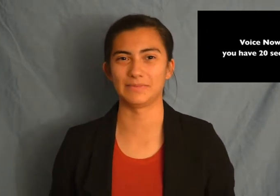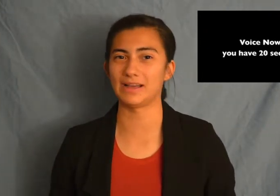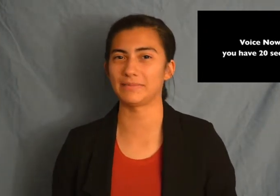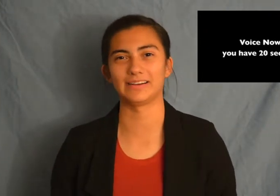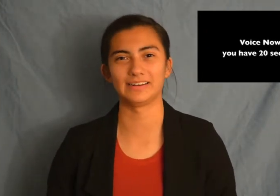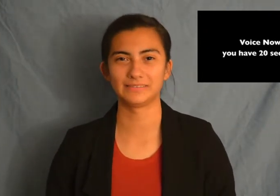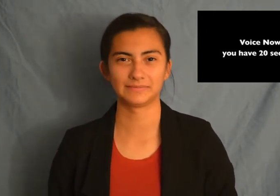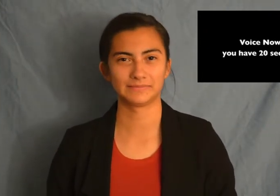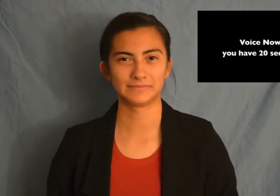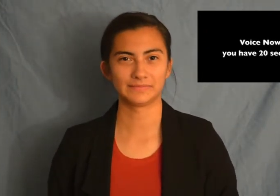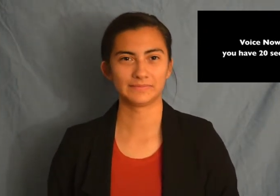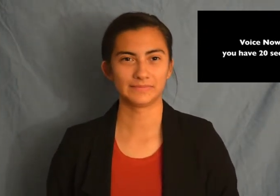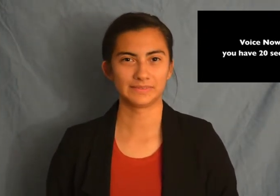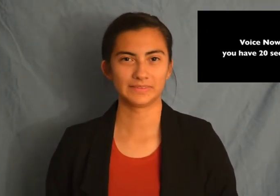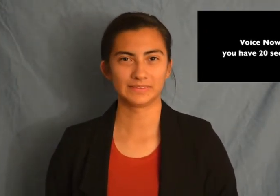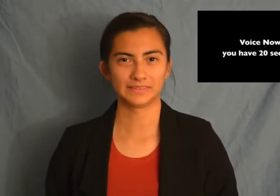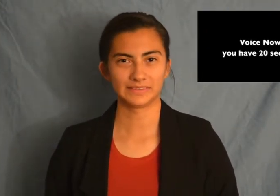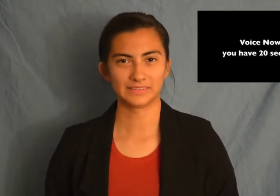and I'm not married."